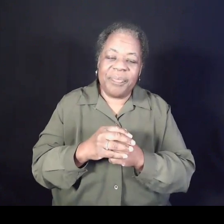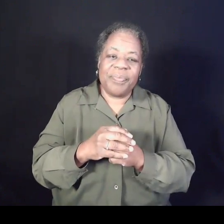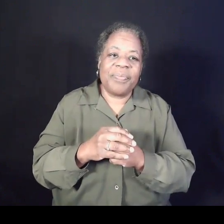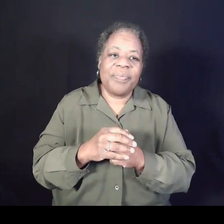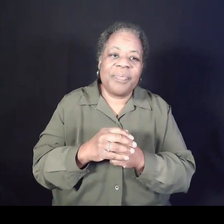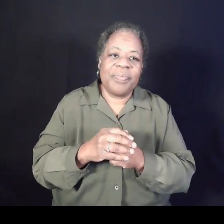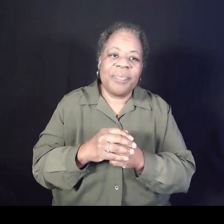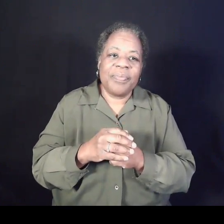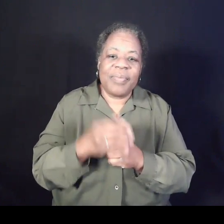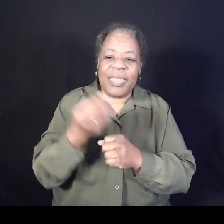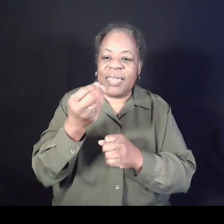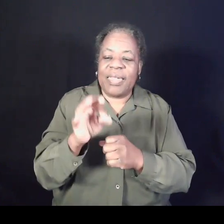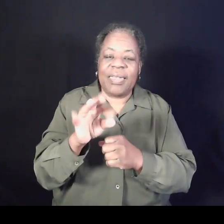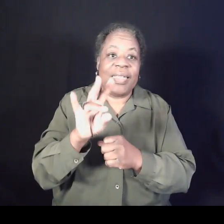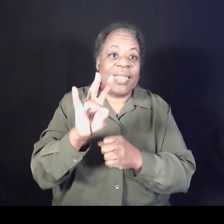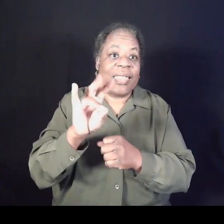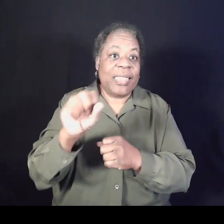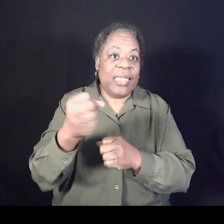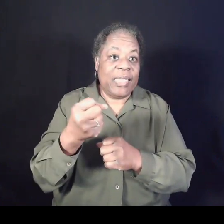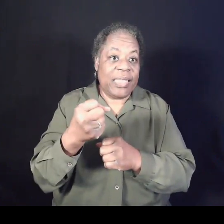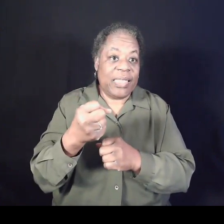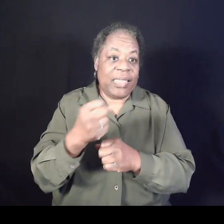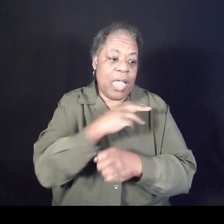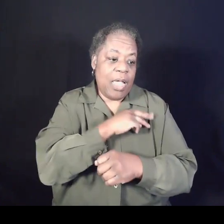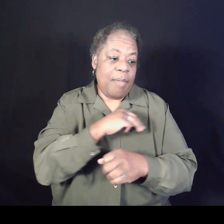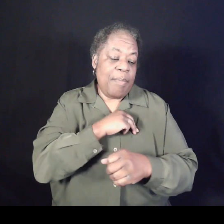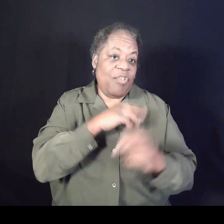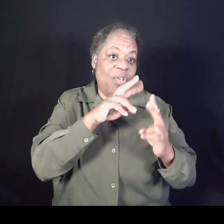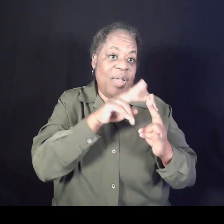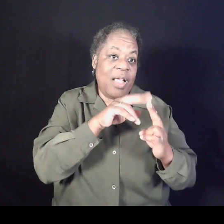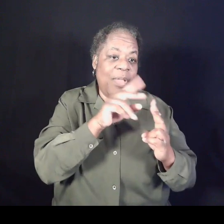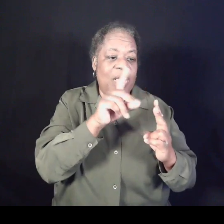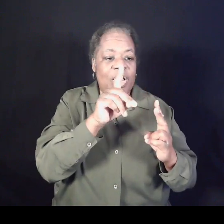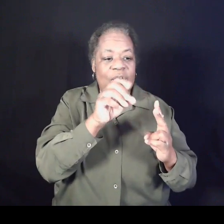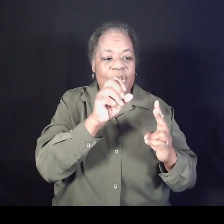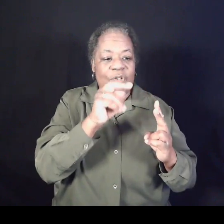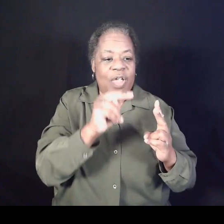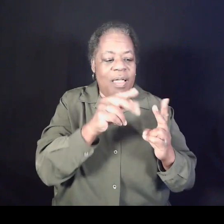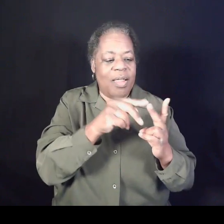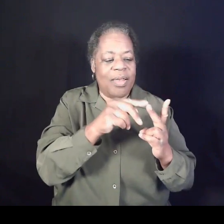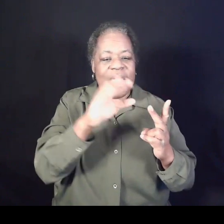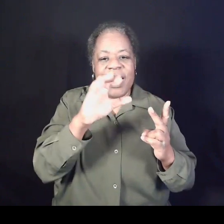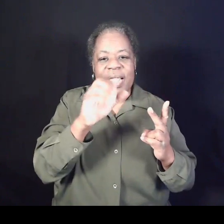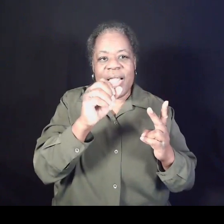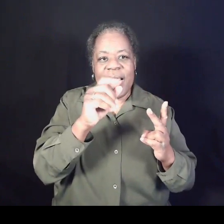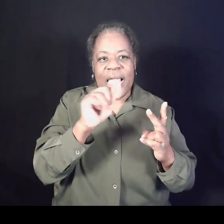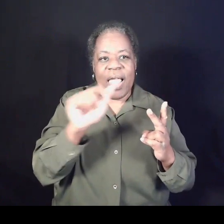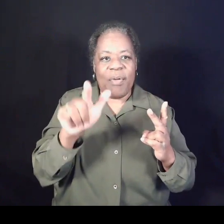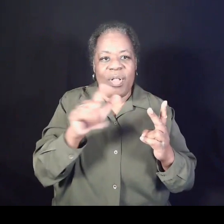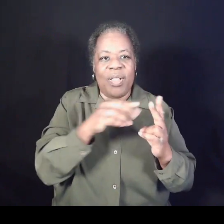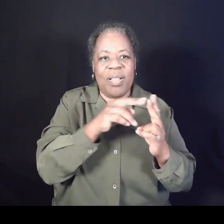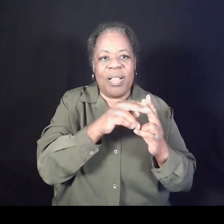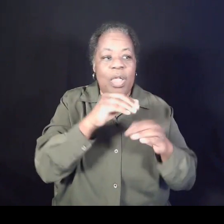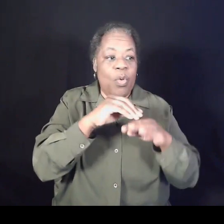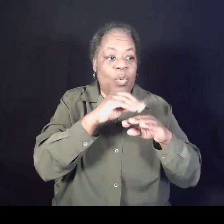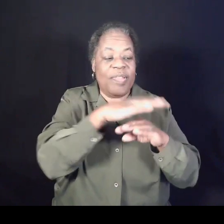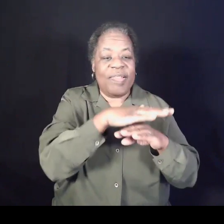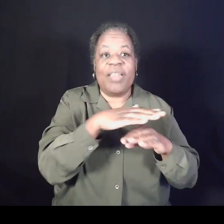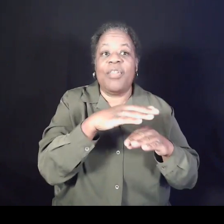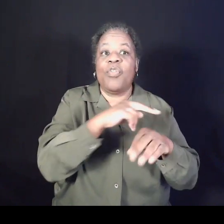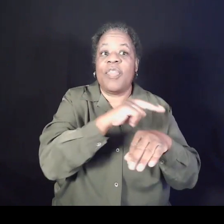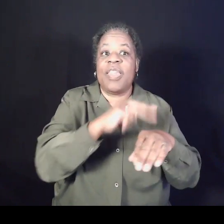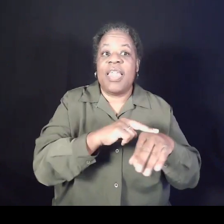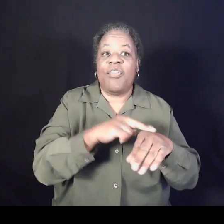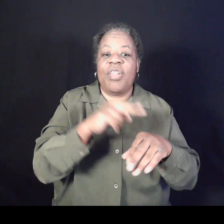In the 1960s, a missionary couple named Don and Carol Richardson were sent to the nation of Papua New Guinea